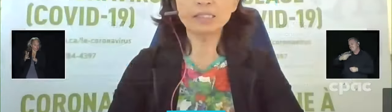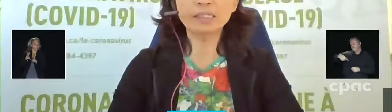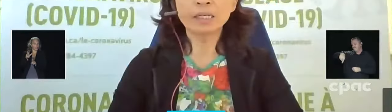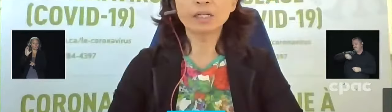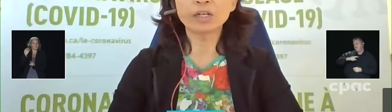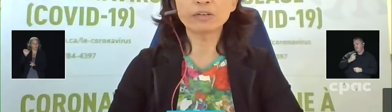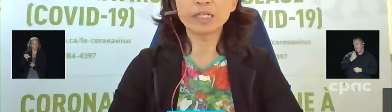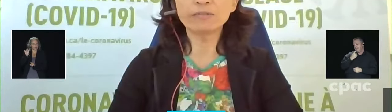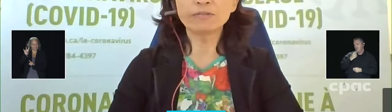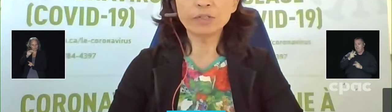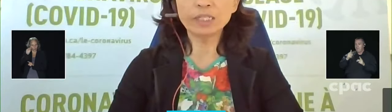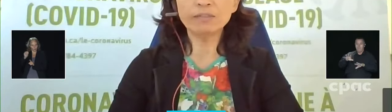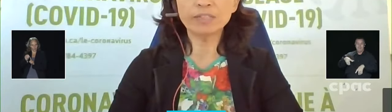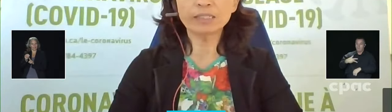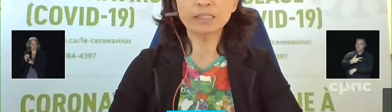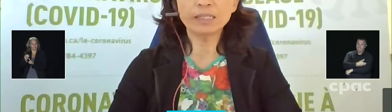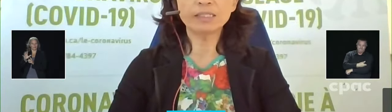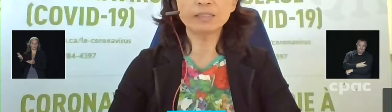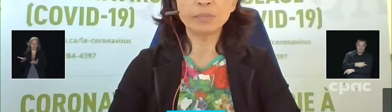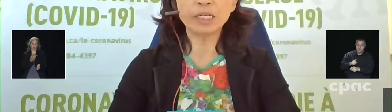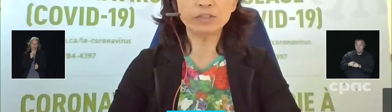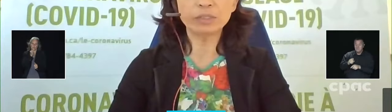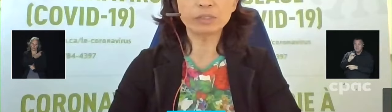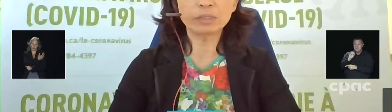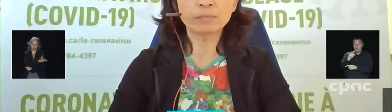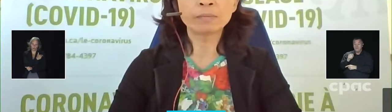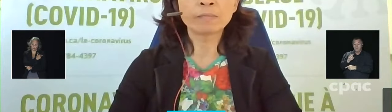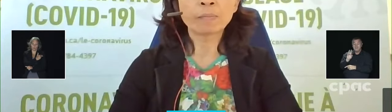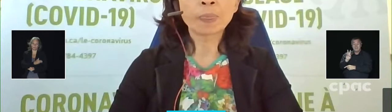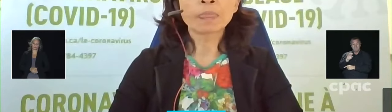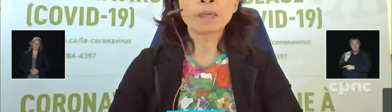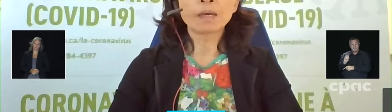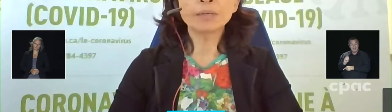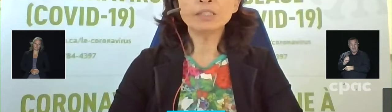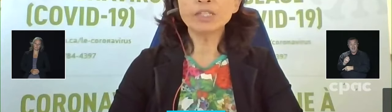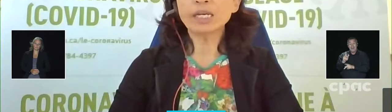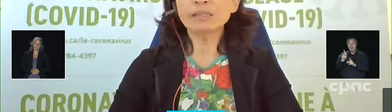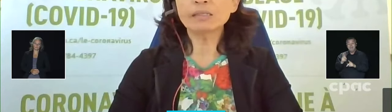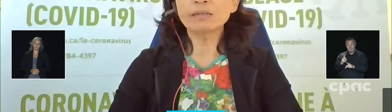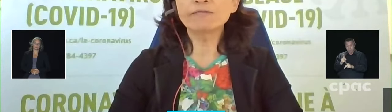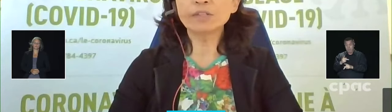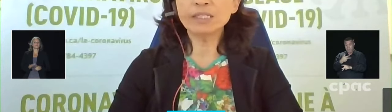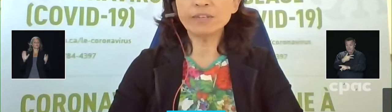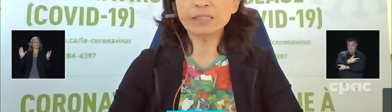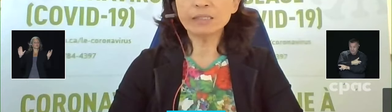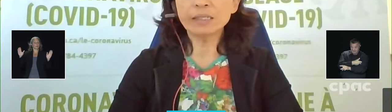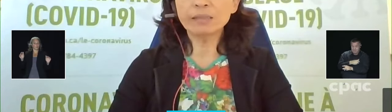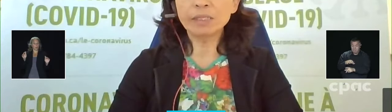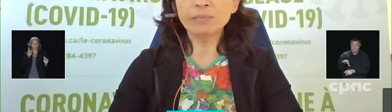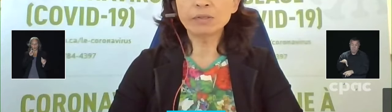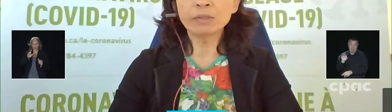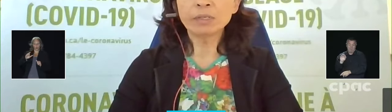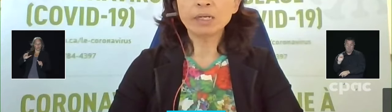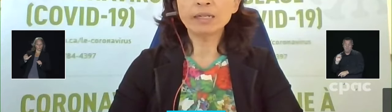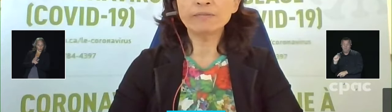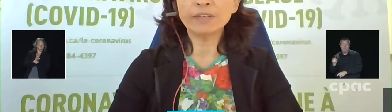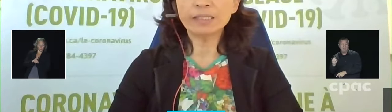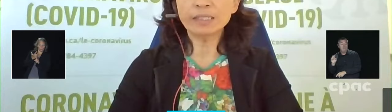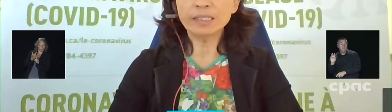hospitalized cases occurring in fully vaccinated patients. Compared to cases in fully vaccinated